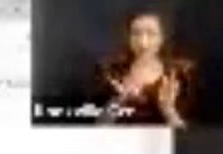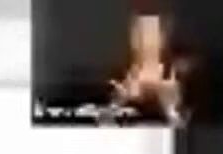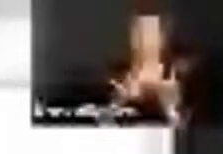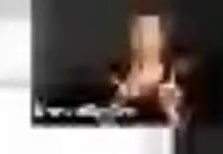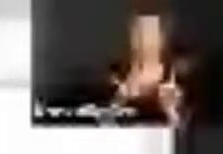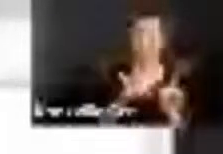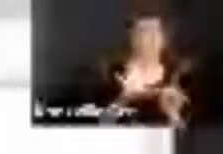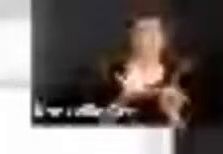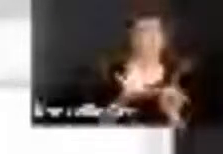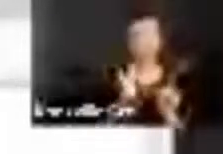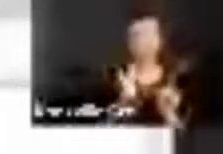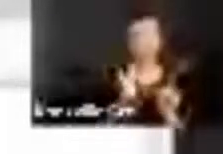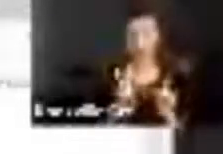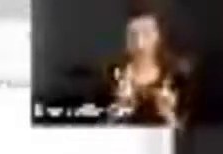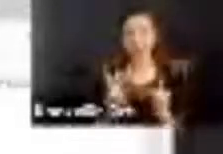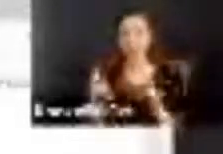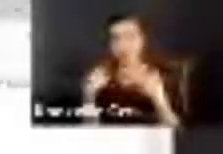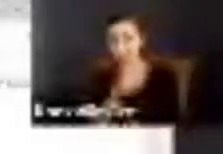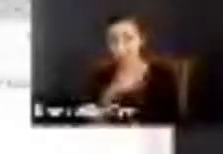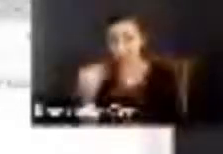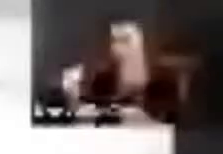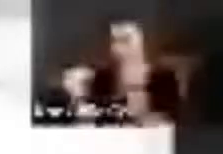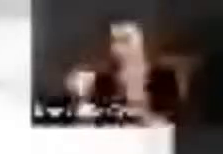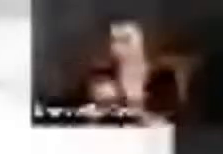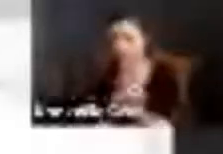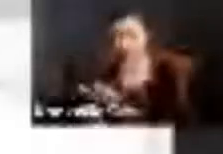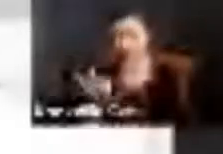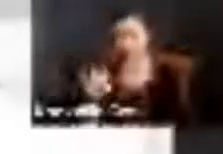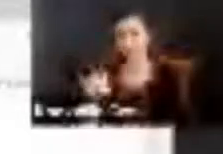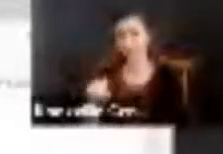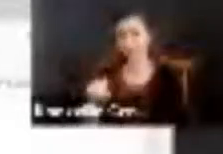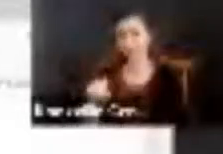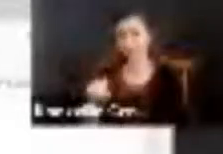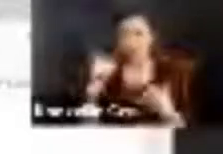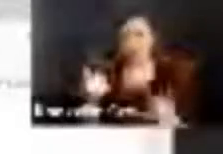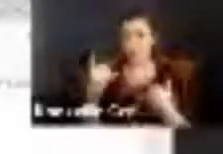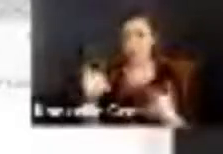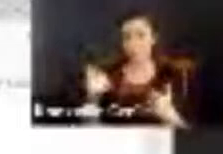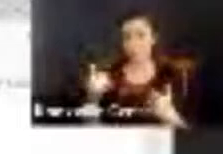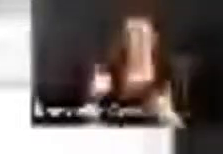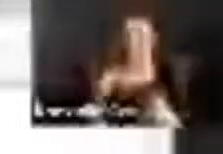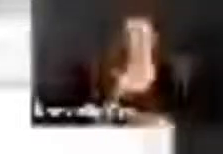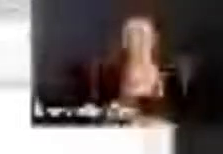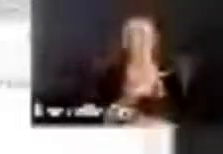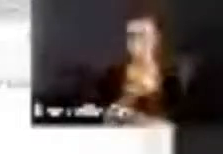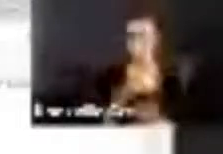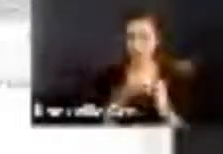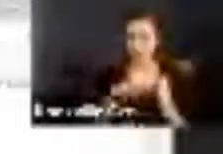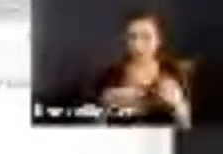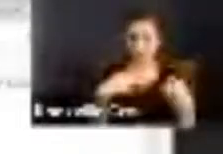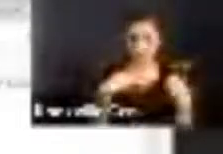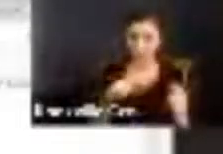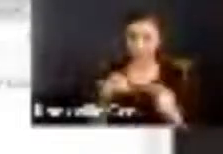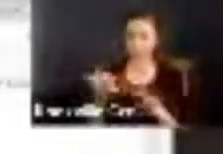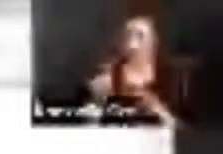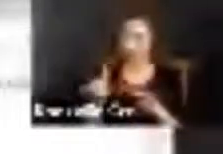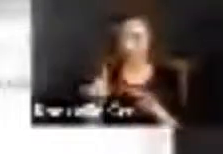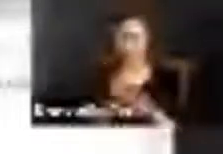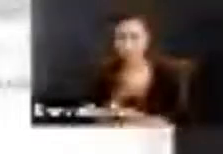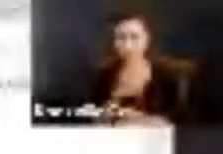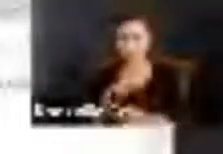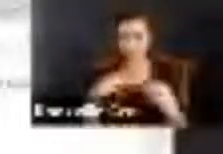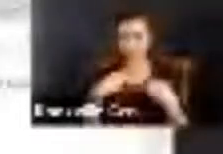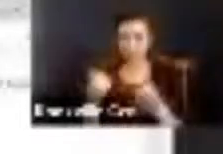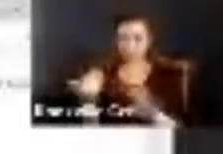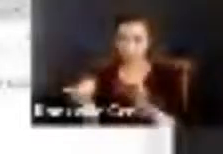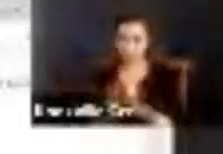90. So today's total is 90 students have recovered and 91 staff have